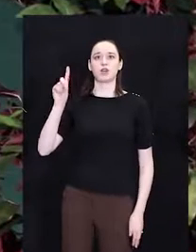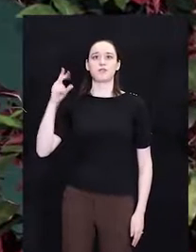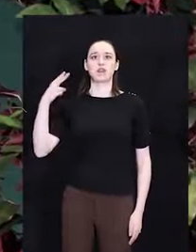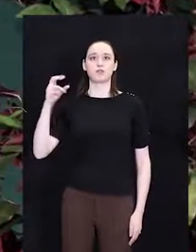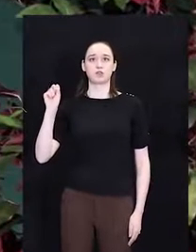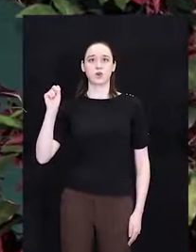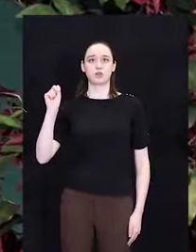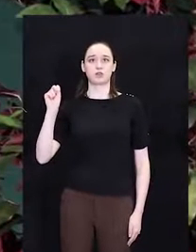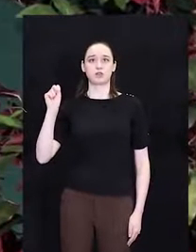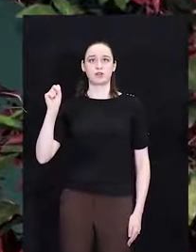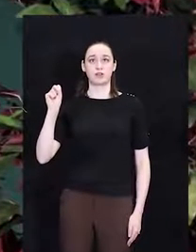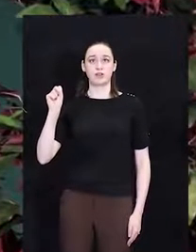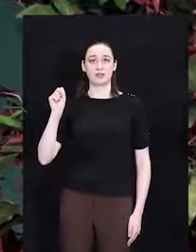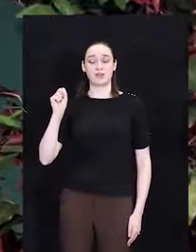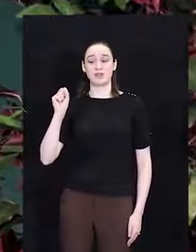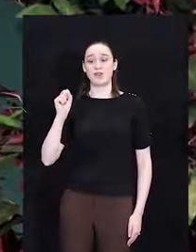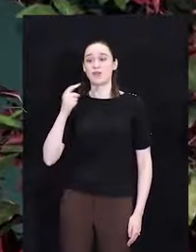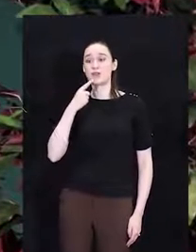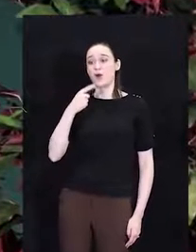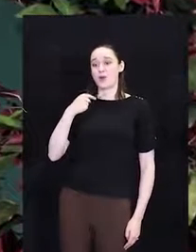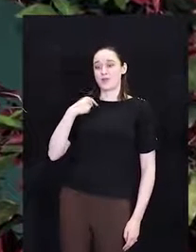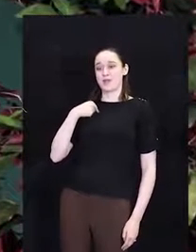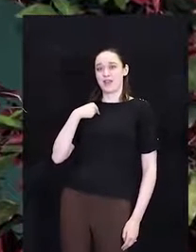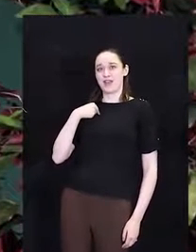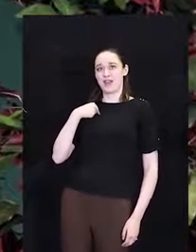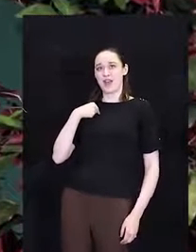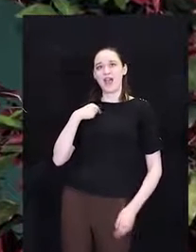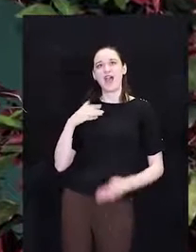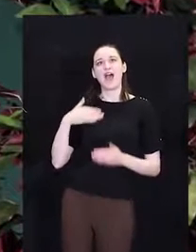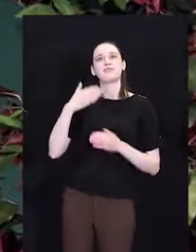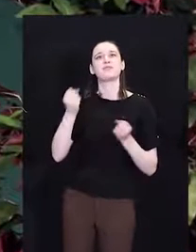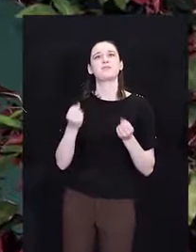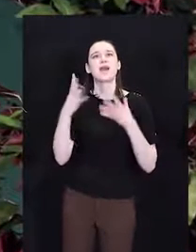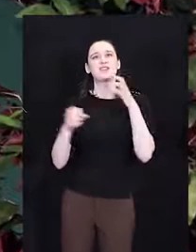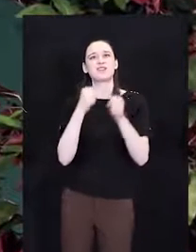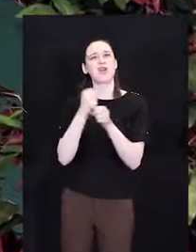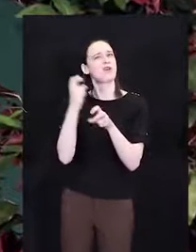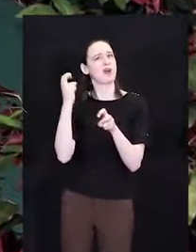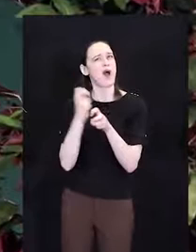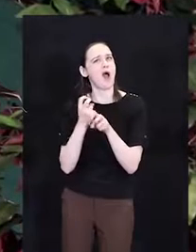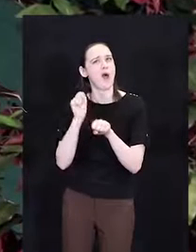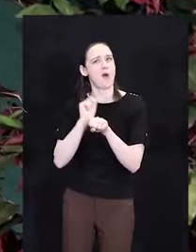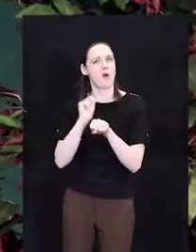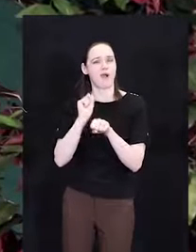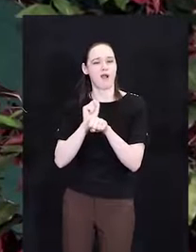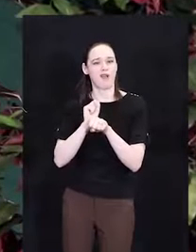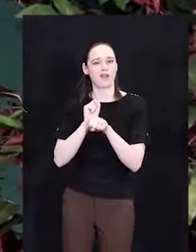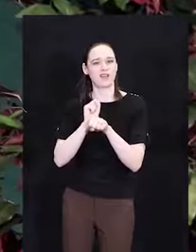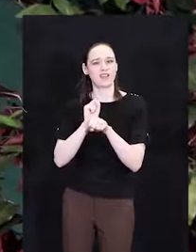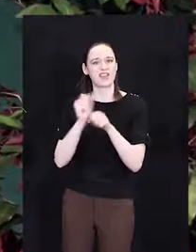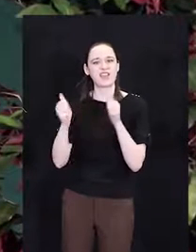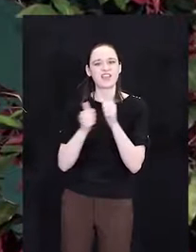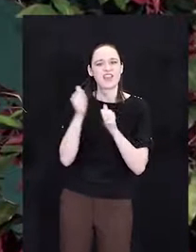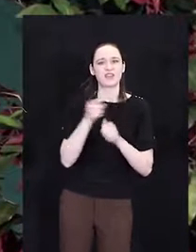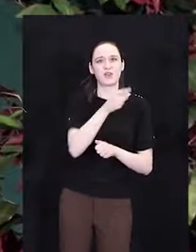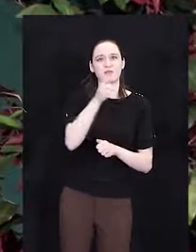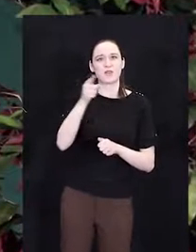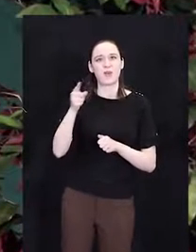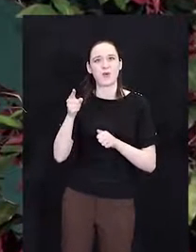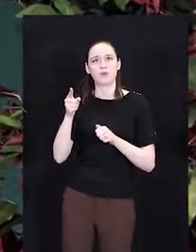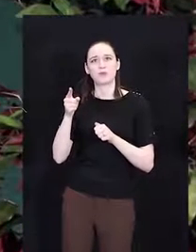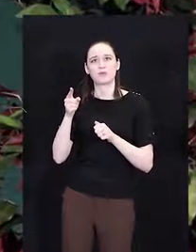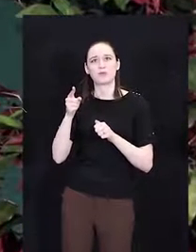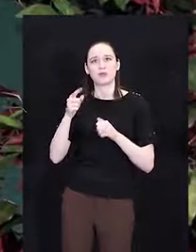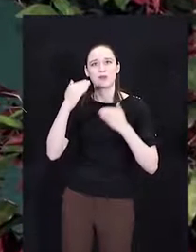School, has assured me that a result of many years of hard work, each of you has met the requirements